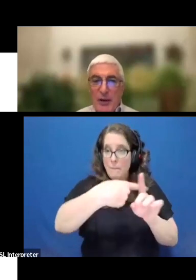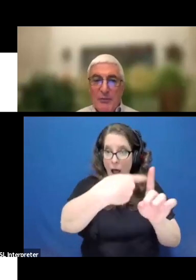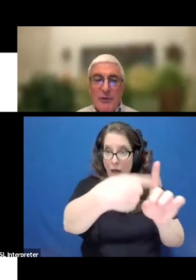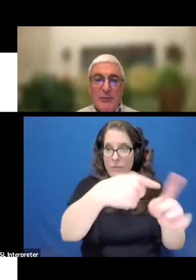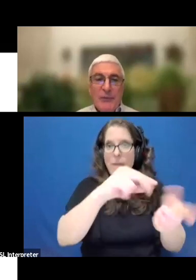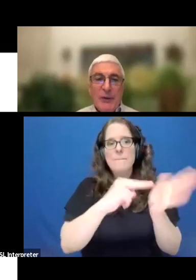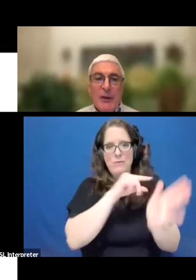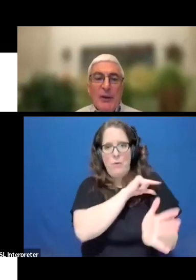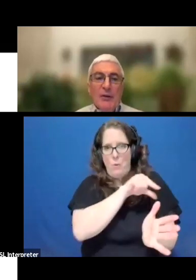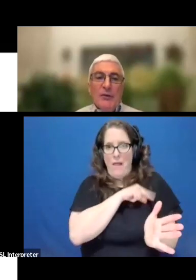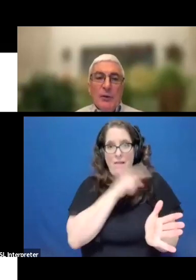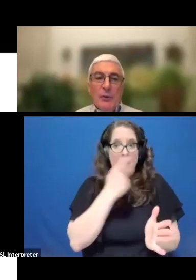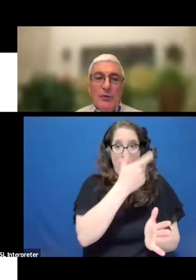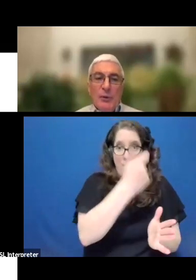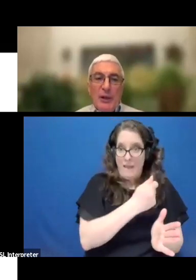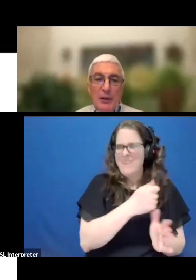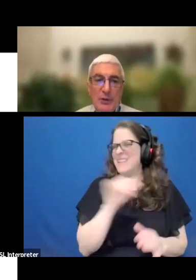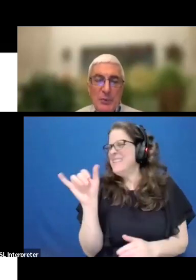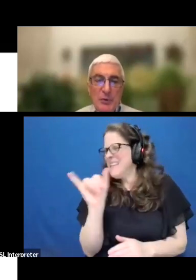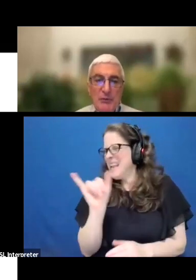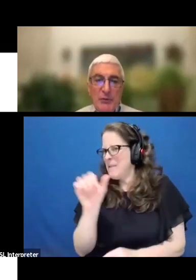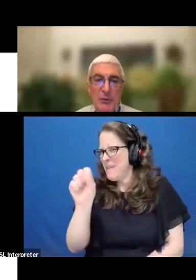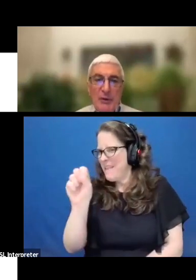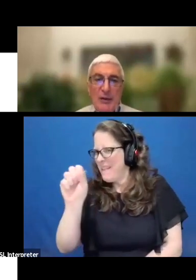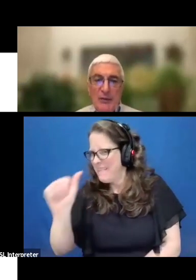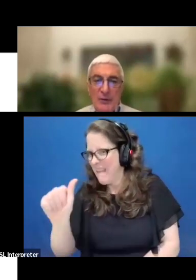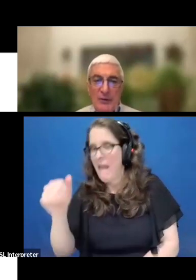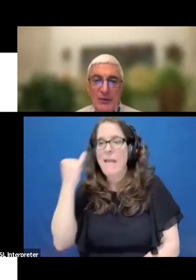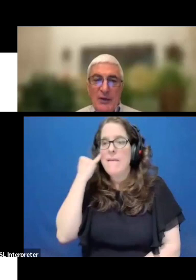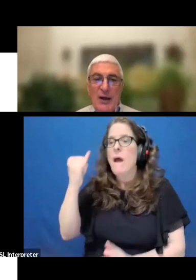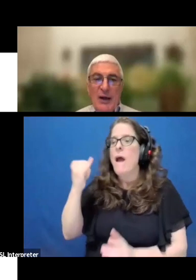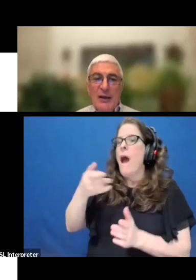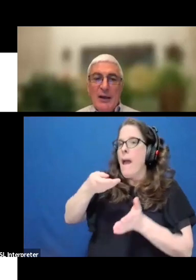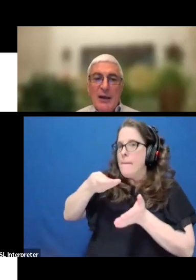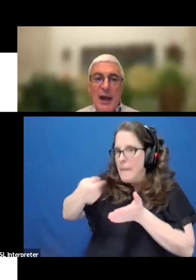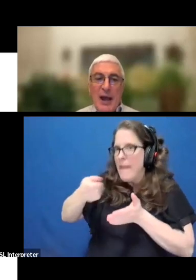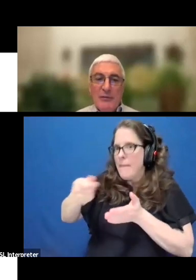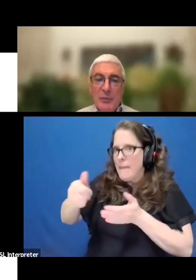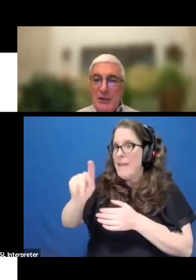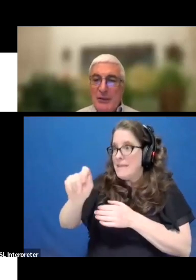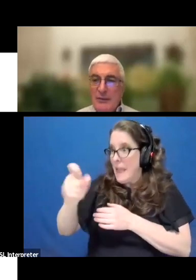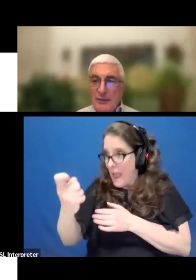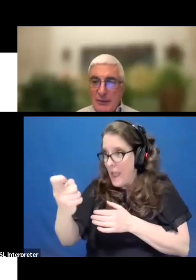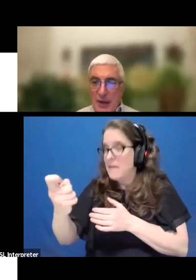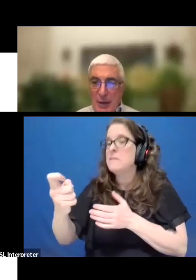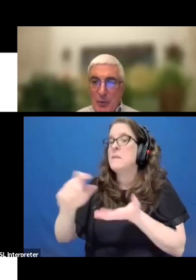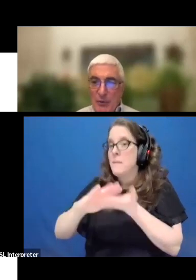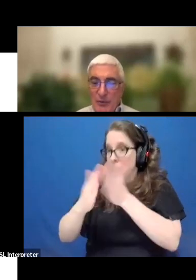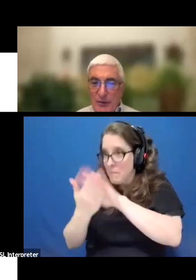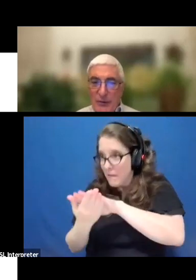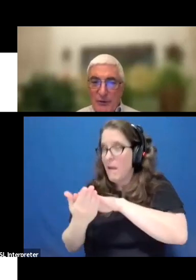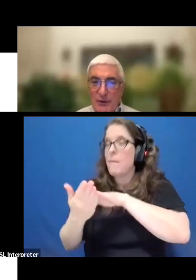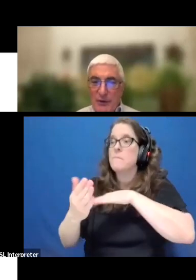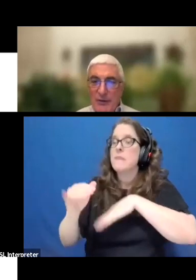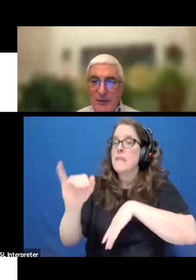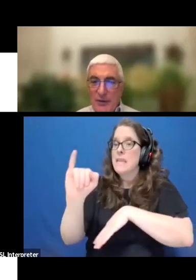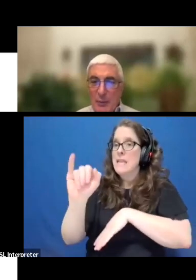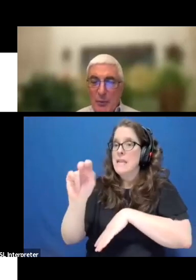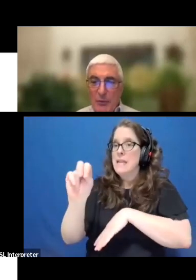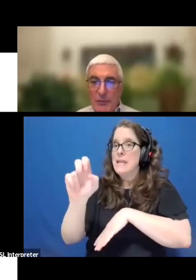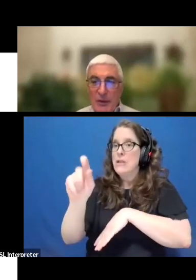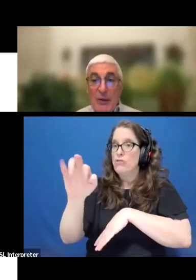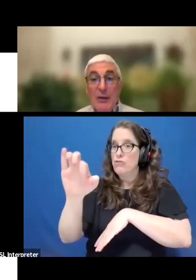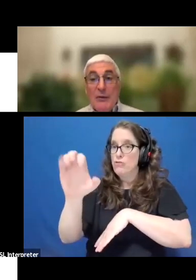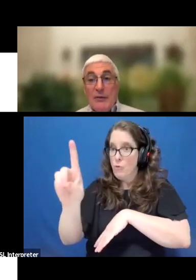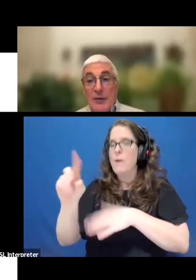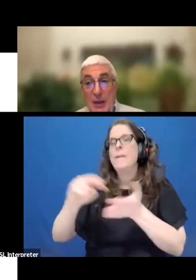for the benefit. So to be eligible for SSDI, have to be disabled, significantly